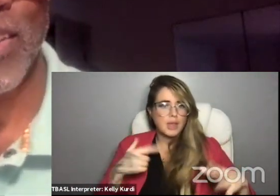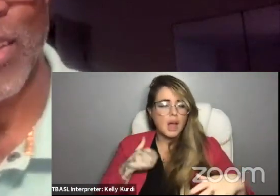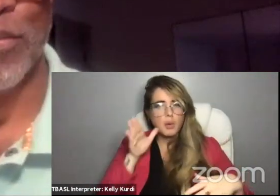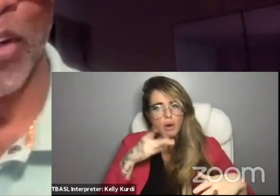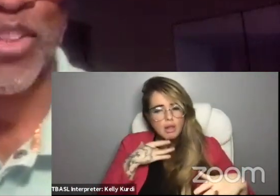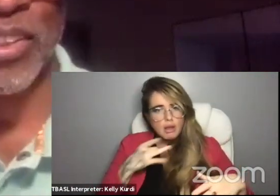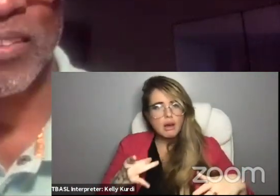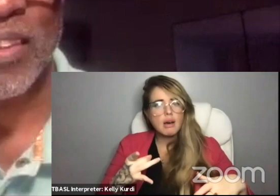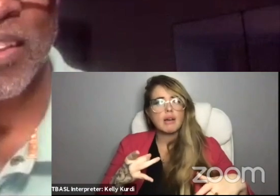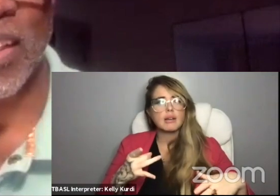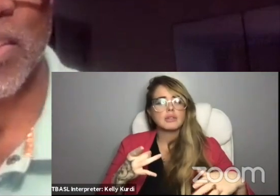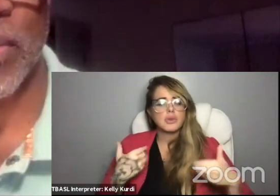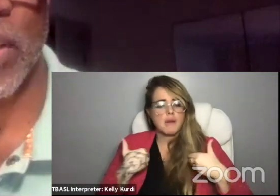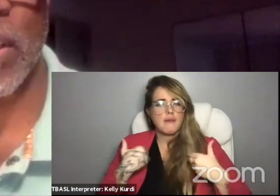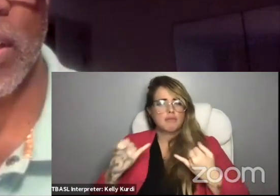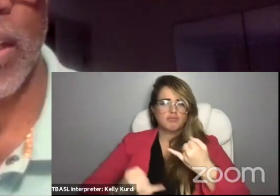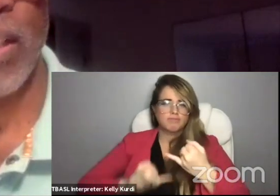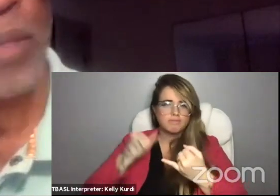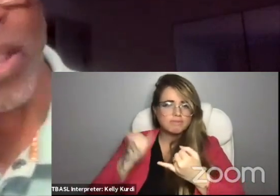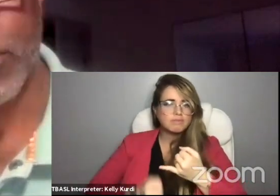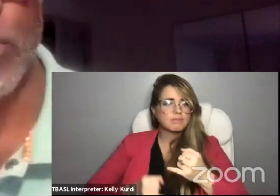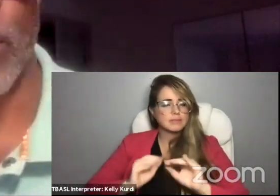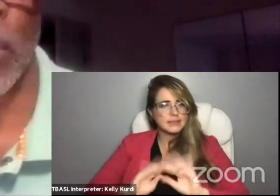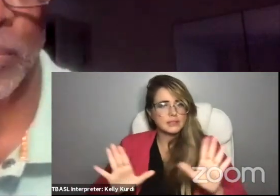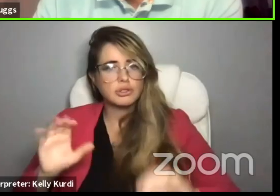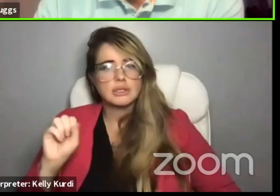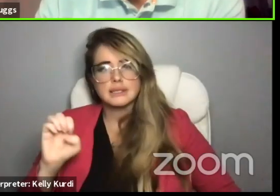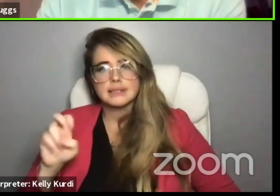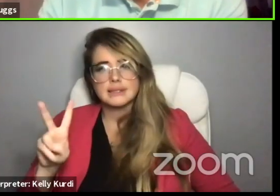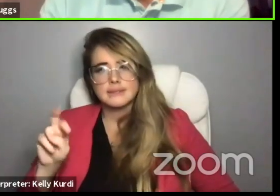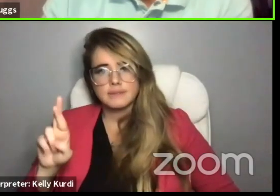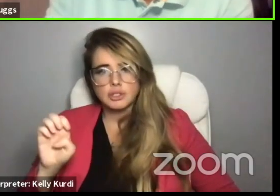definitive version of Severe Clear and then move on.